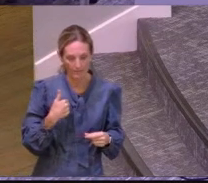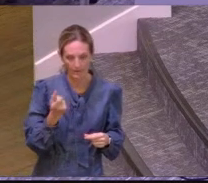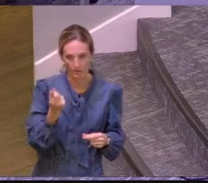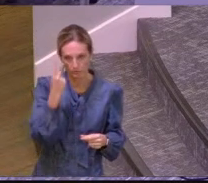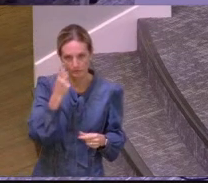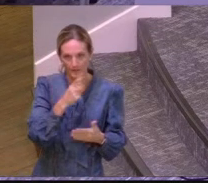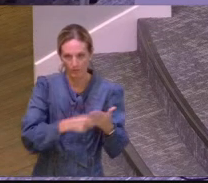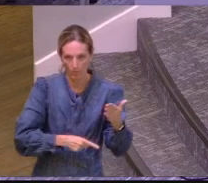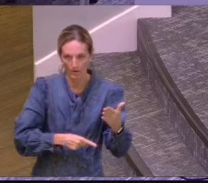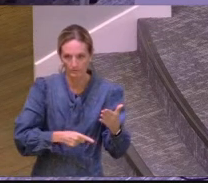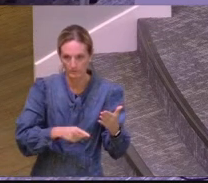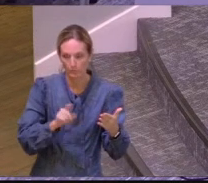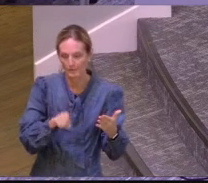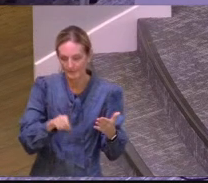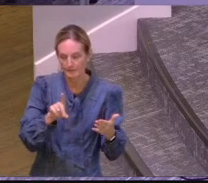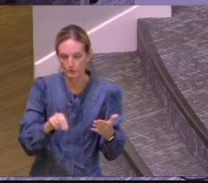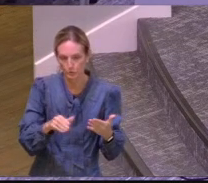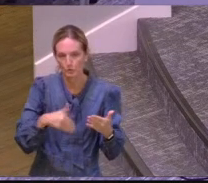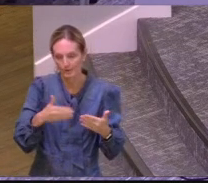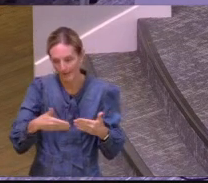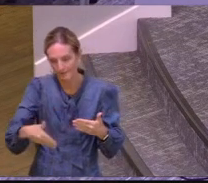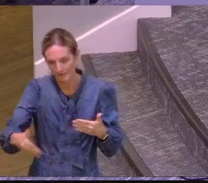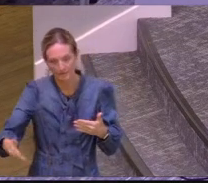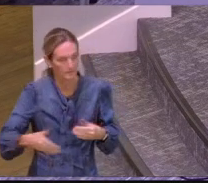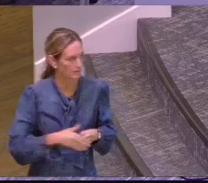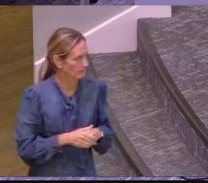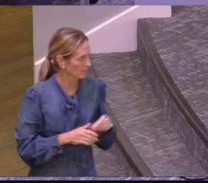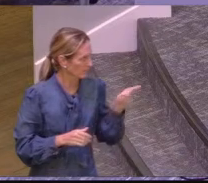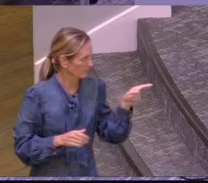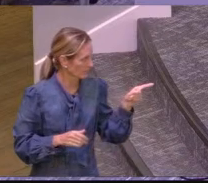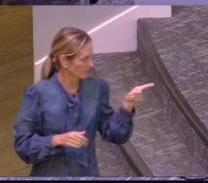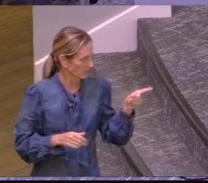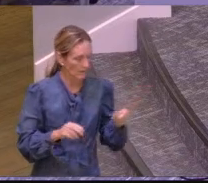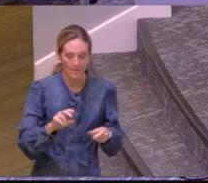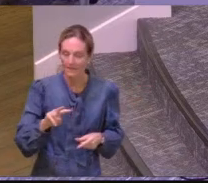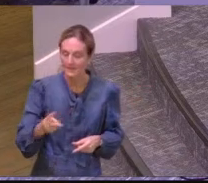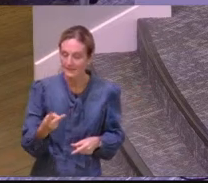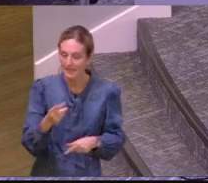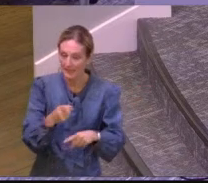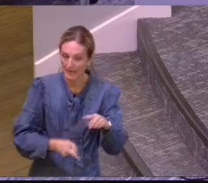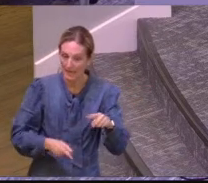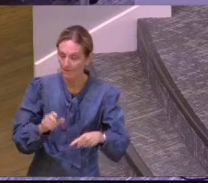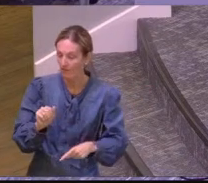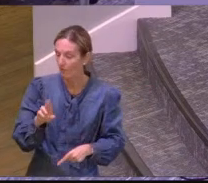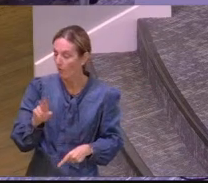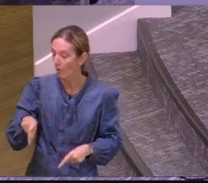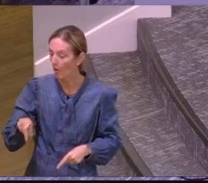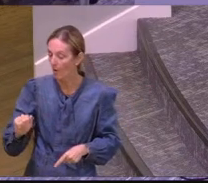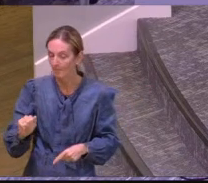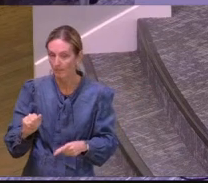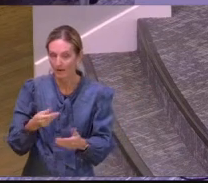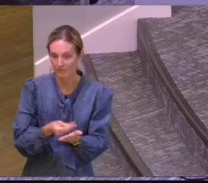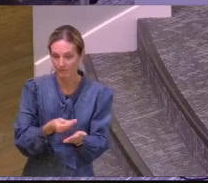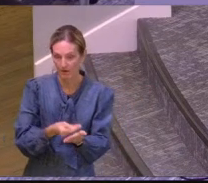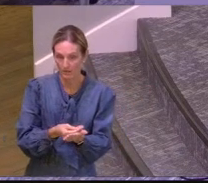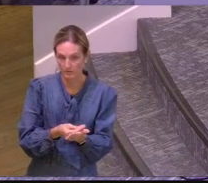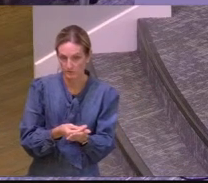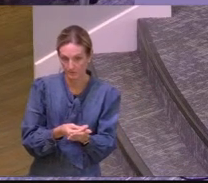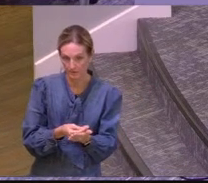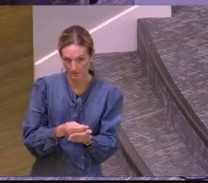steps are. Yes, the second half of the ARPA funds was released today, so we can start thinking about